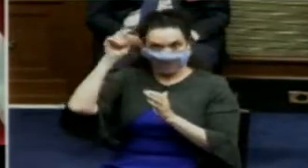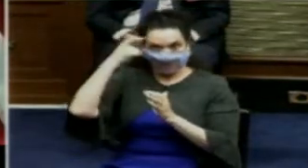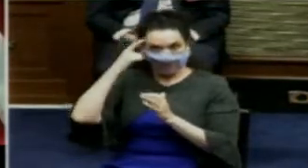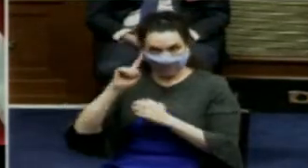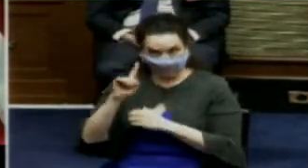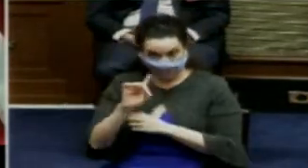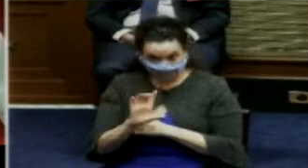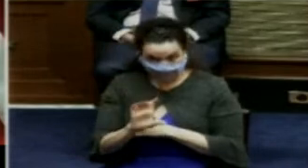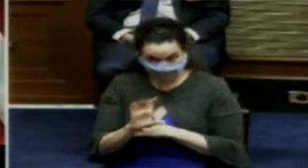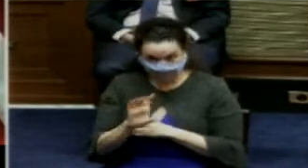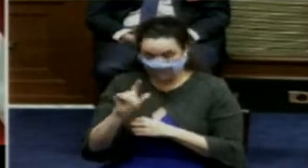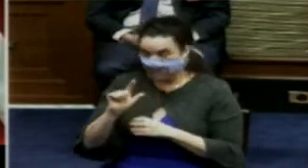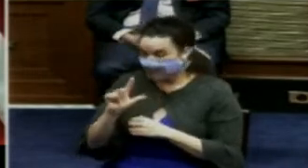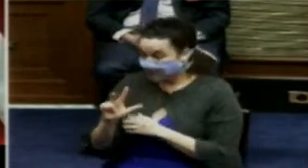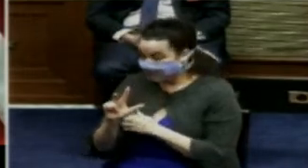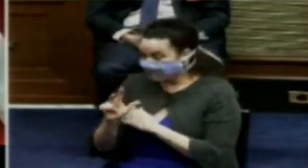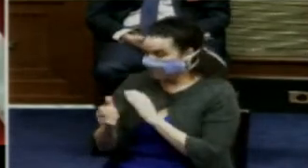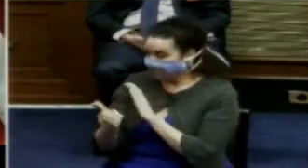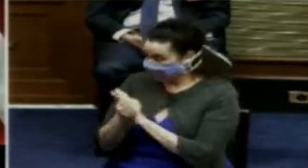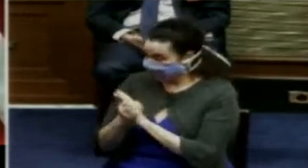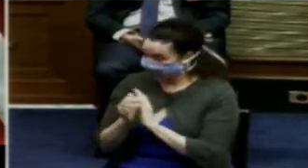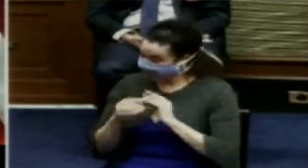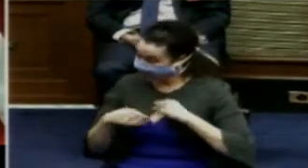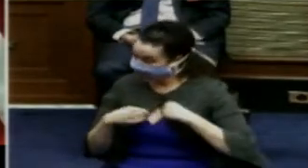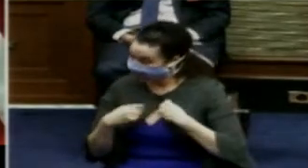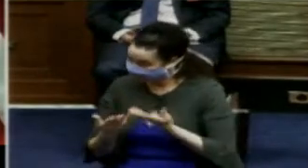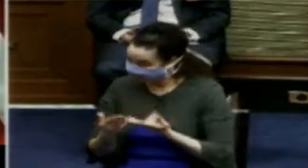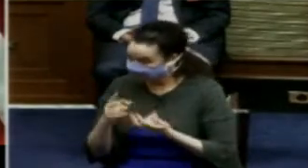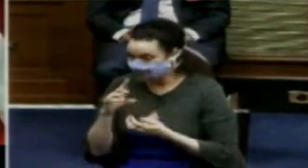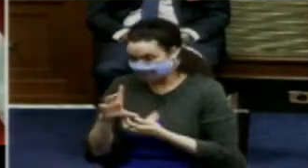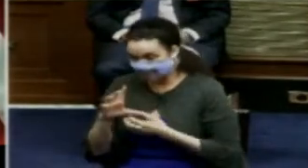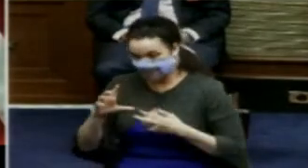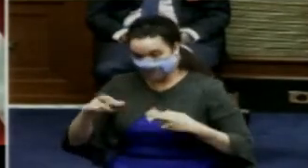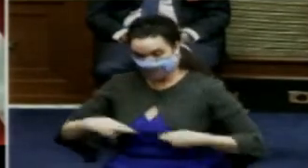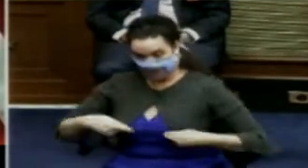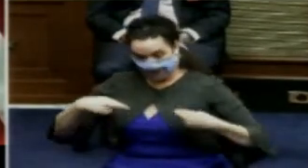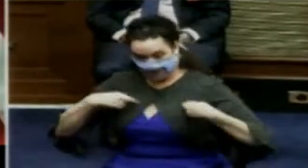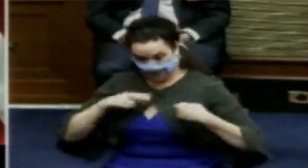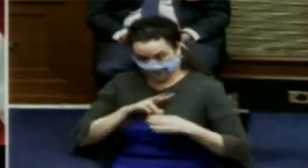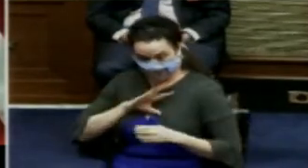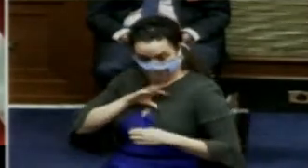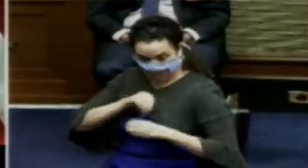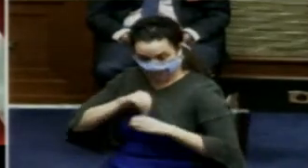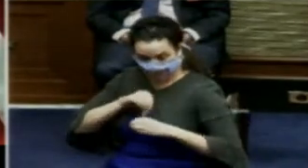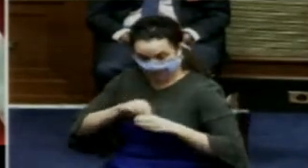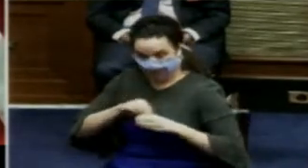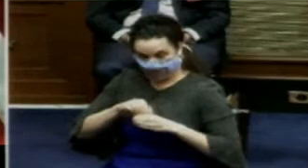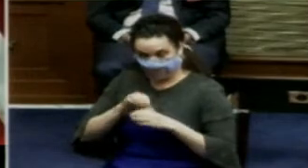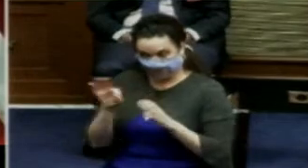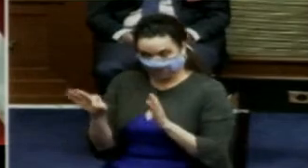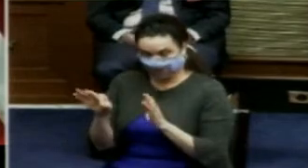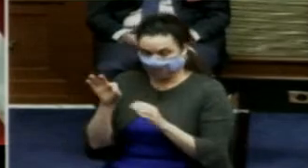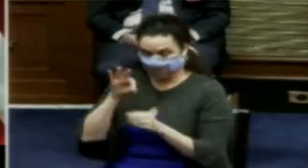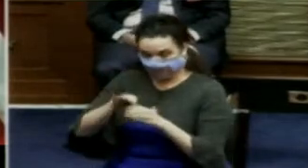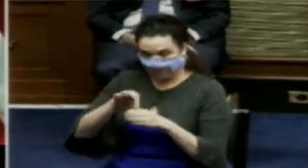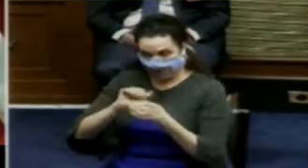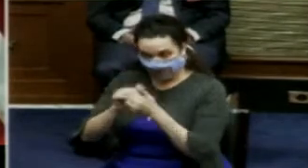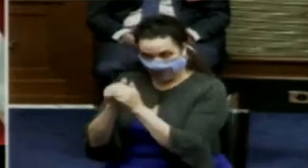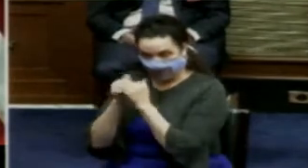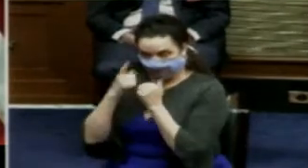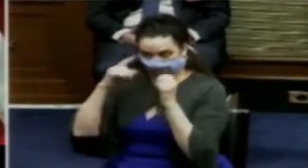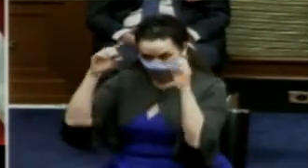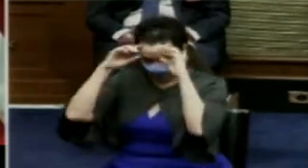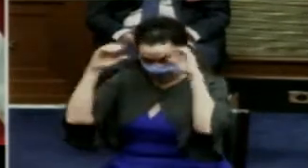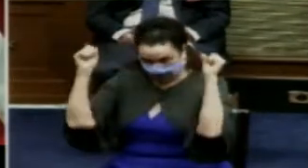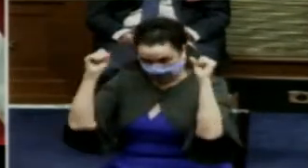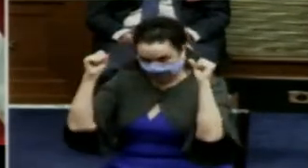D.C. residents participation in the presidential elections. It appoints a number of electors, the president, vice president, equal to the whole number